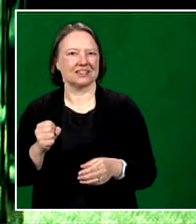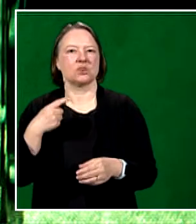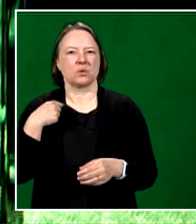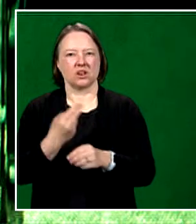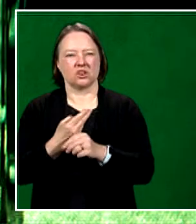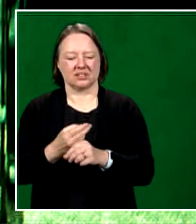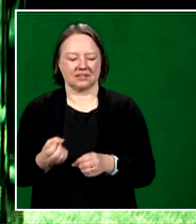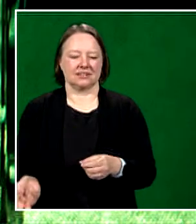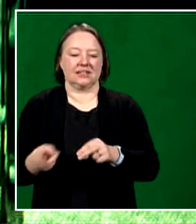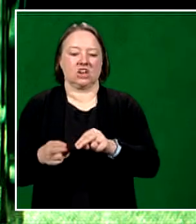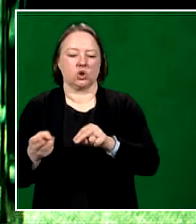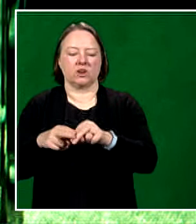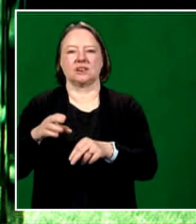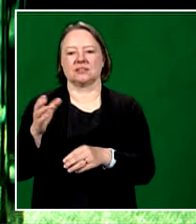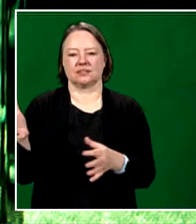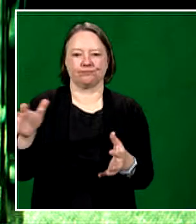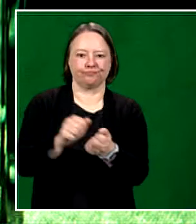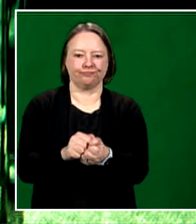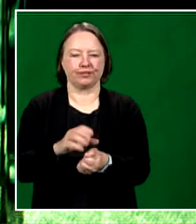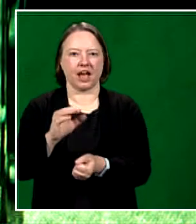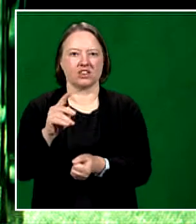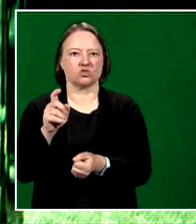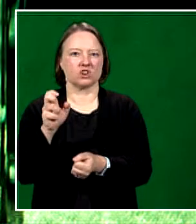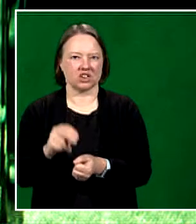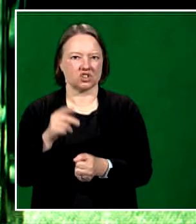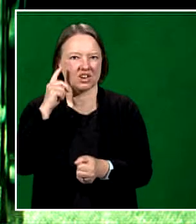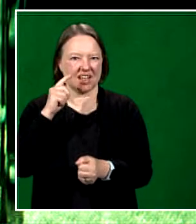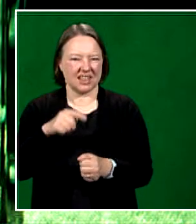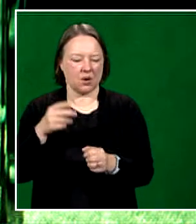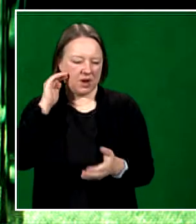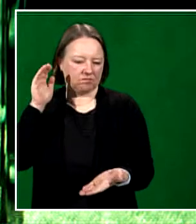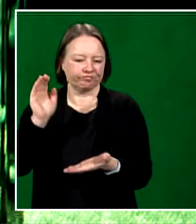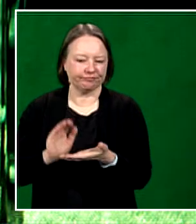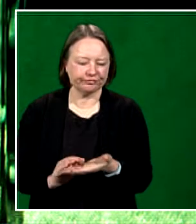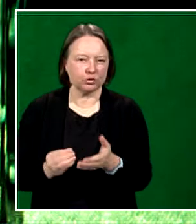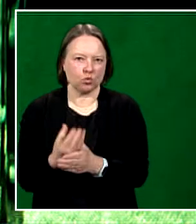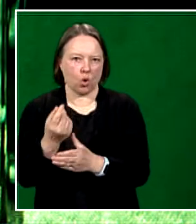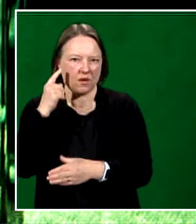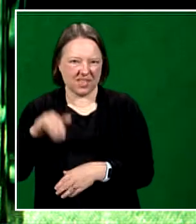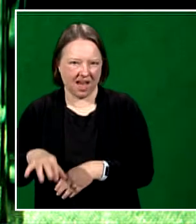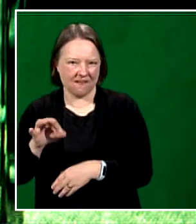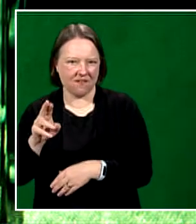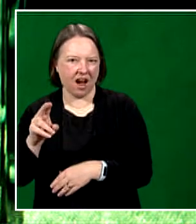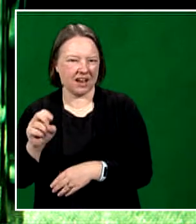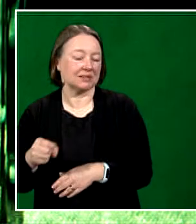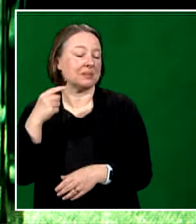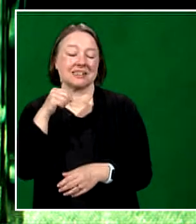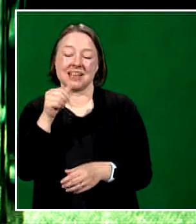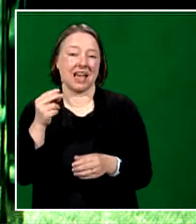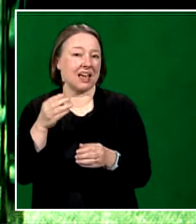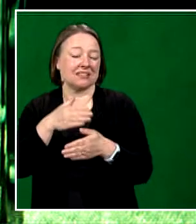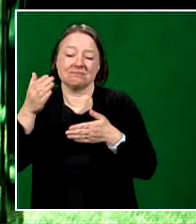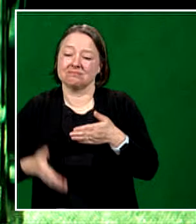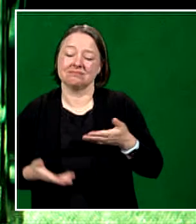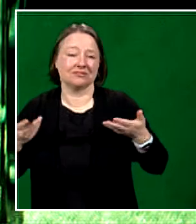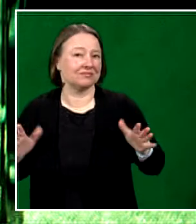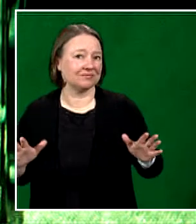concentrations showing increased inhibition of the sclerotinia fungus growth. But this isn't the end of the road for us just